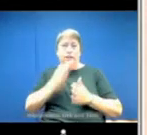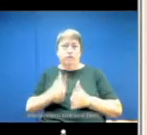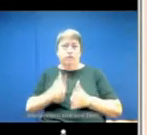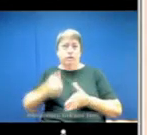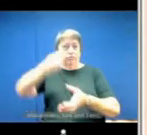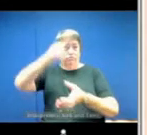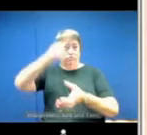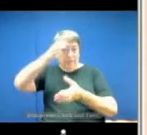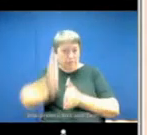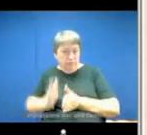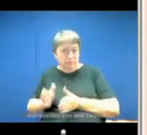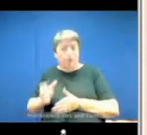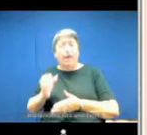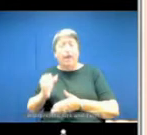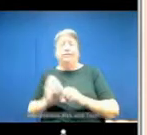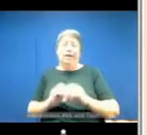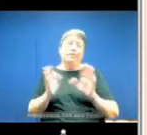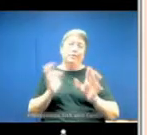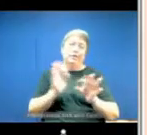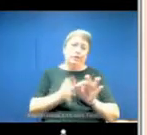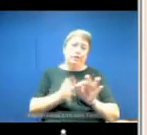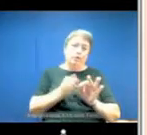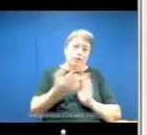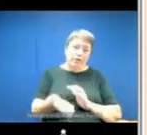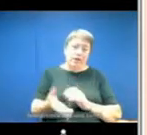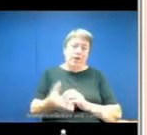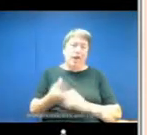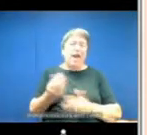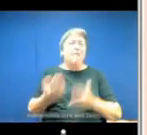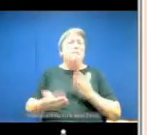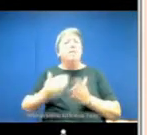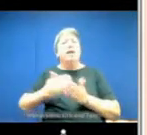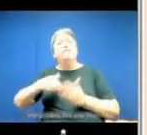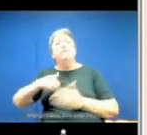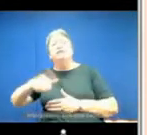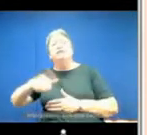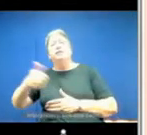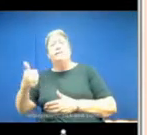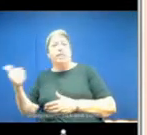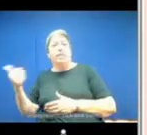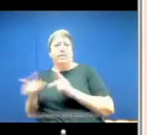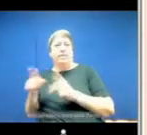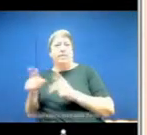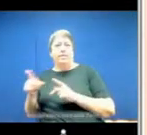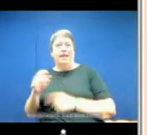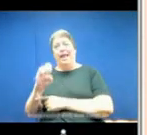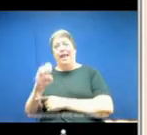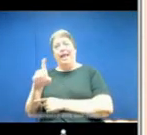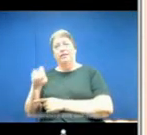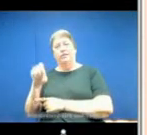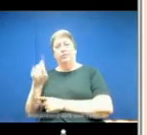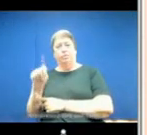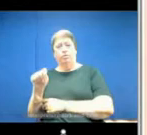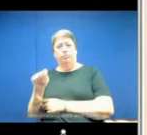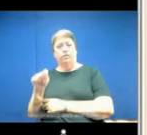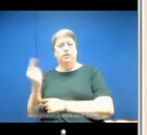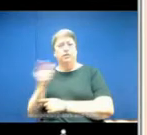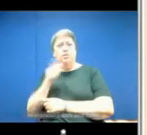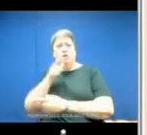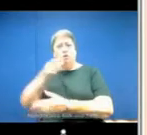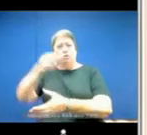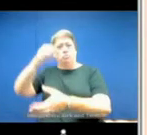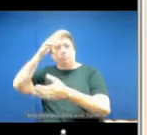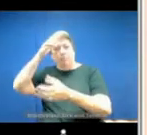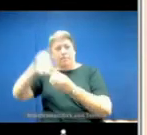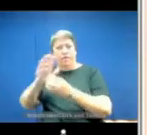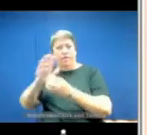there. There may be other people like experts there, because experts are permitted to form the basis of